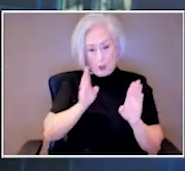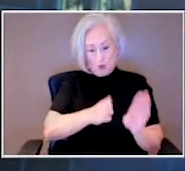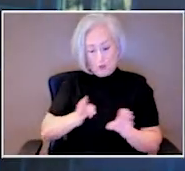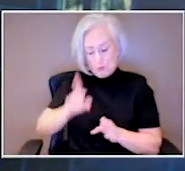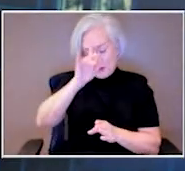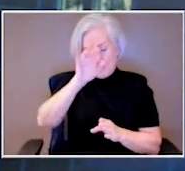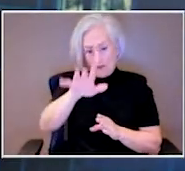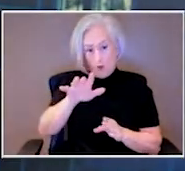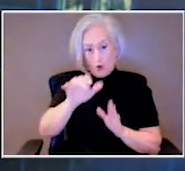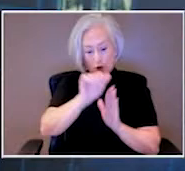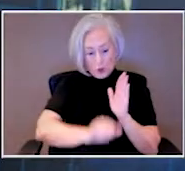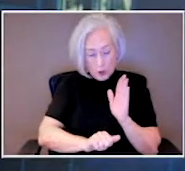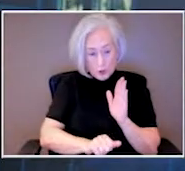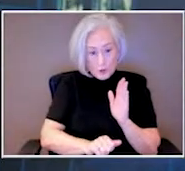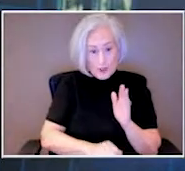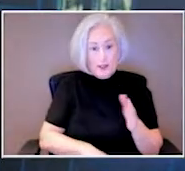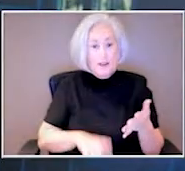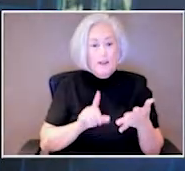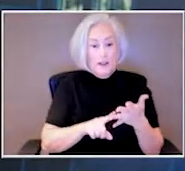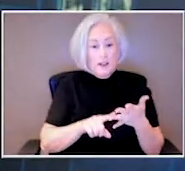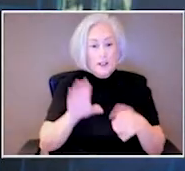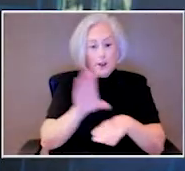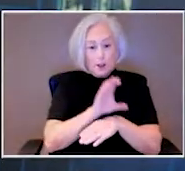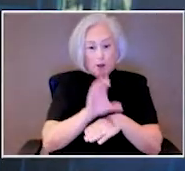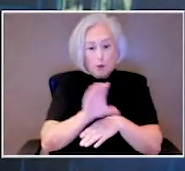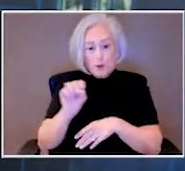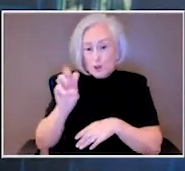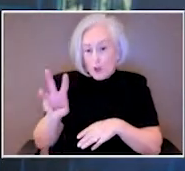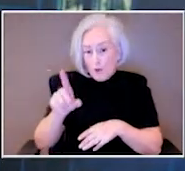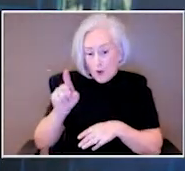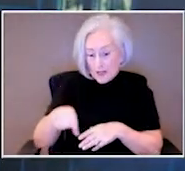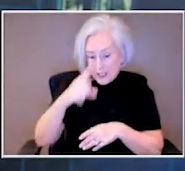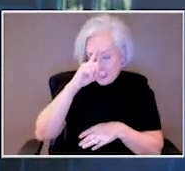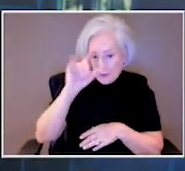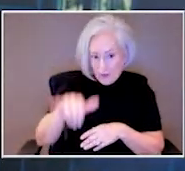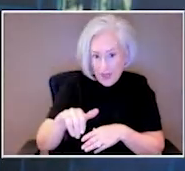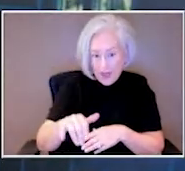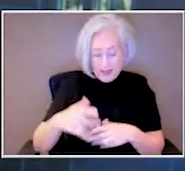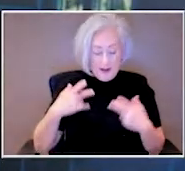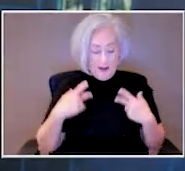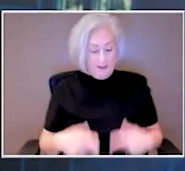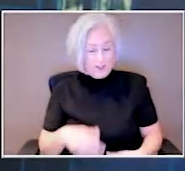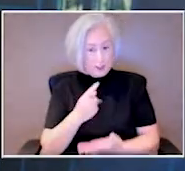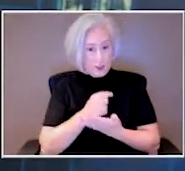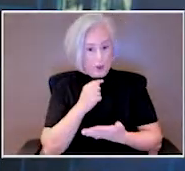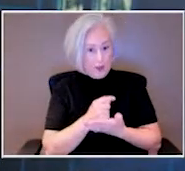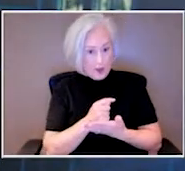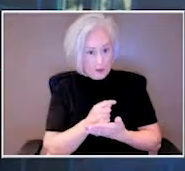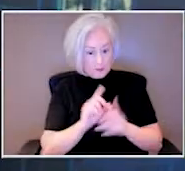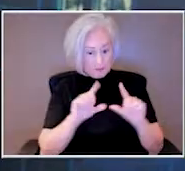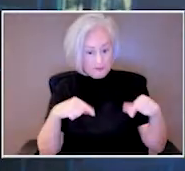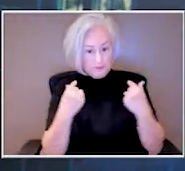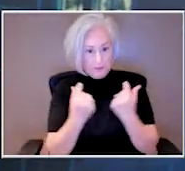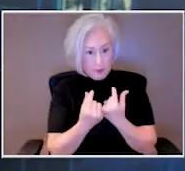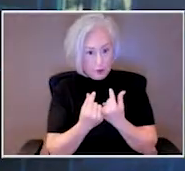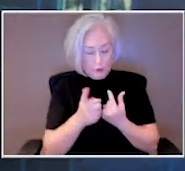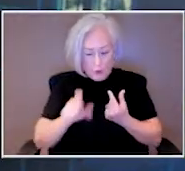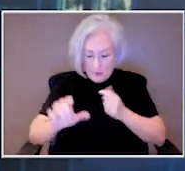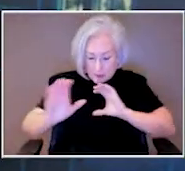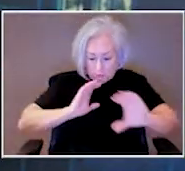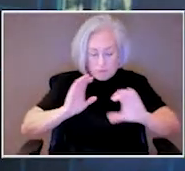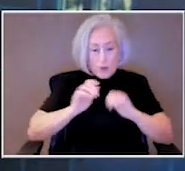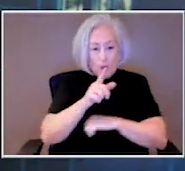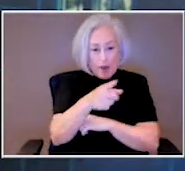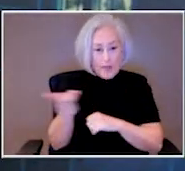the types of software to utilize for it. The physical therapists, we have to communicate with our physical therapists, because doing